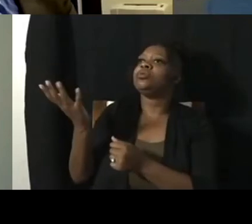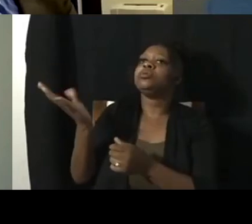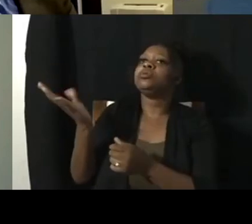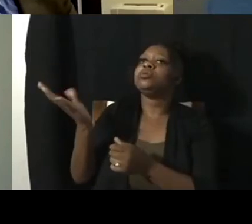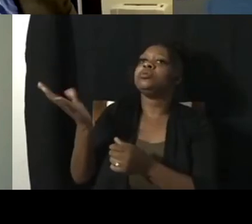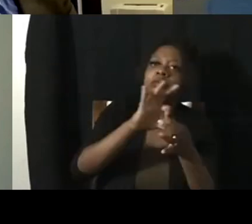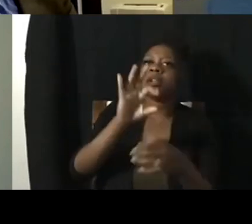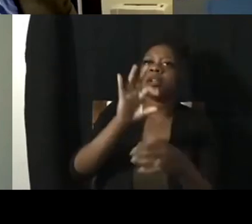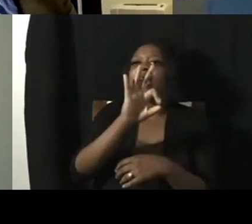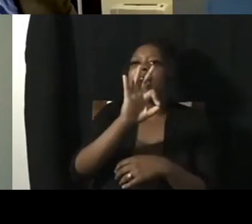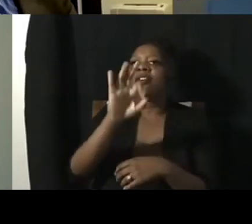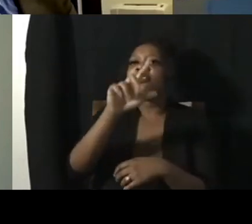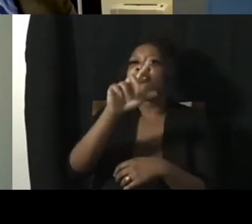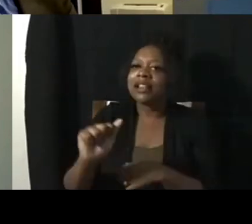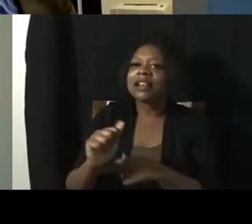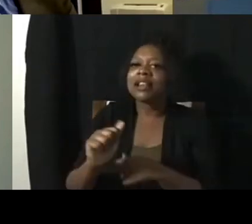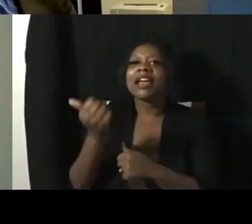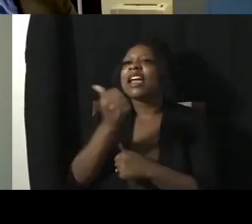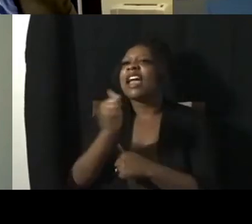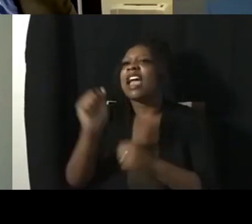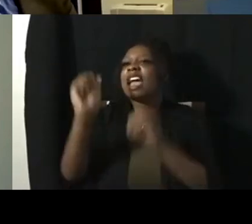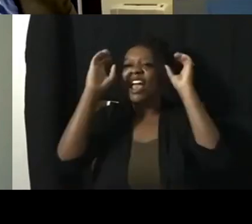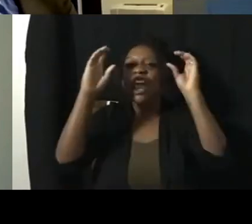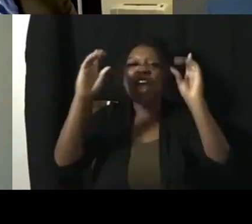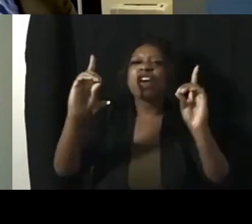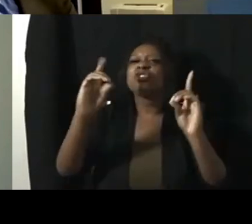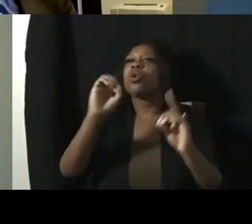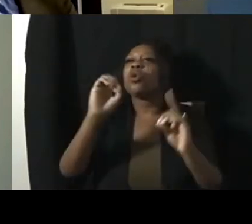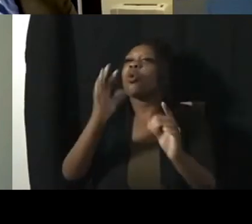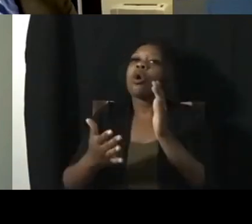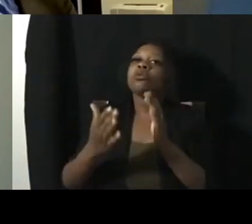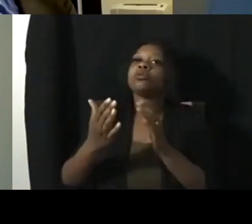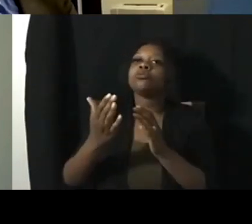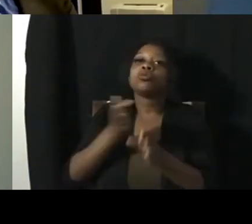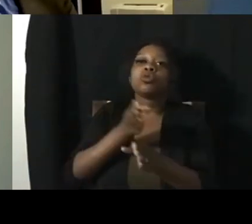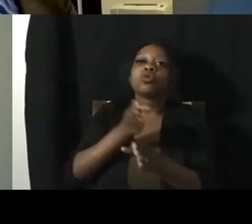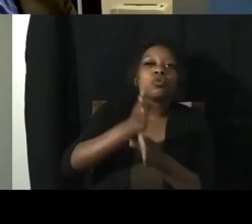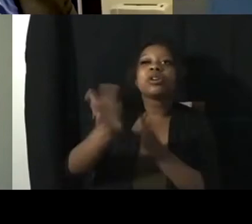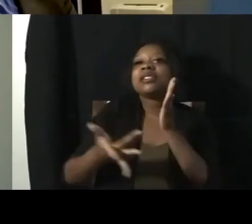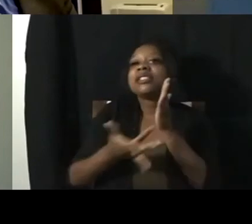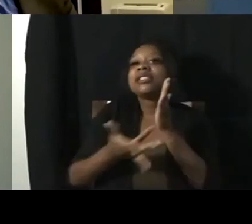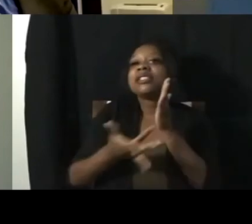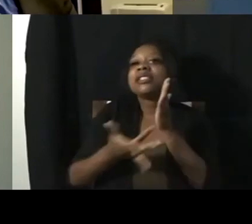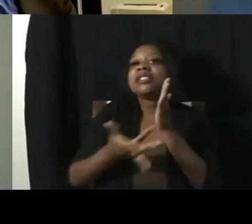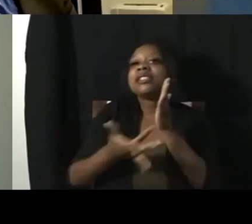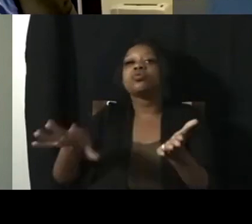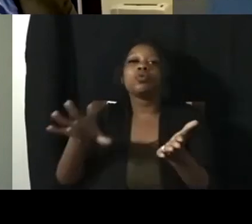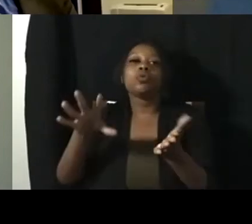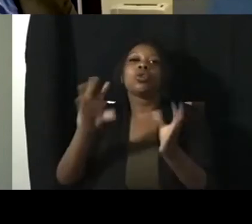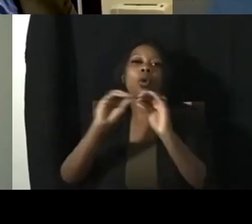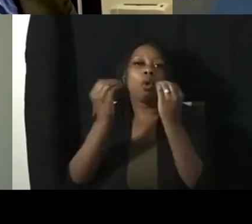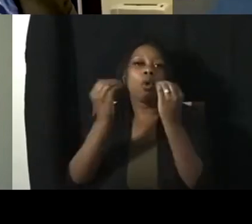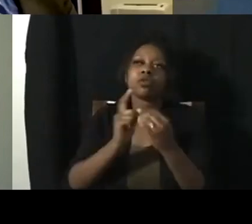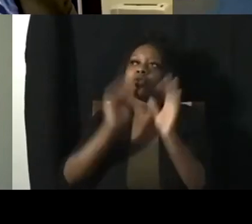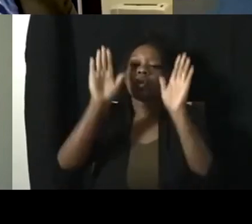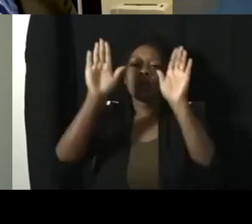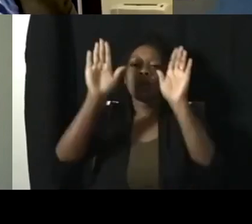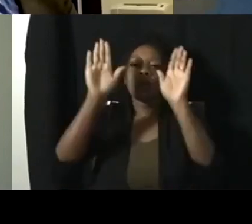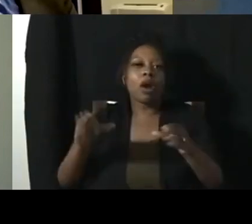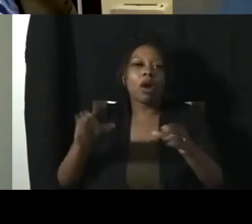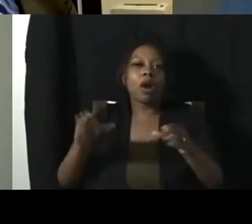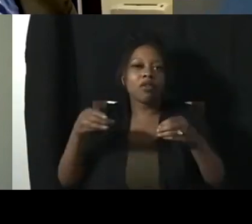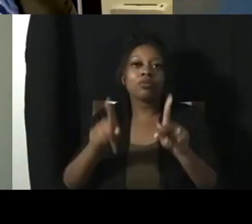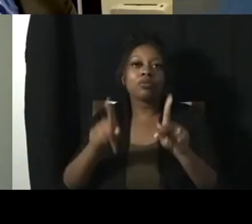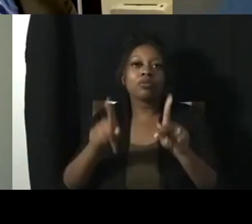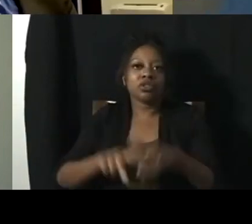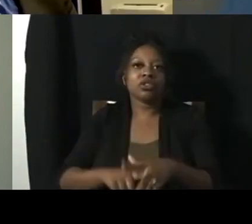Educators Rising, any of those career and technical student organizations. It's a great place, great opportunity to start to learn those